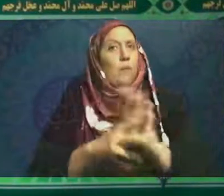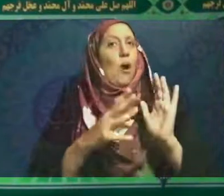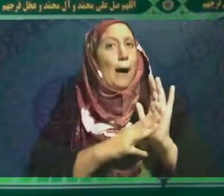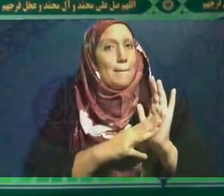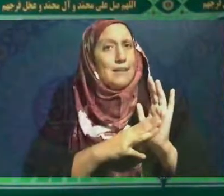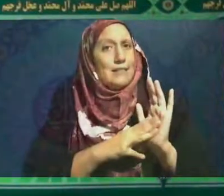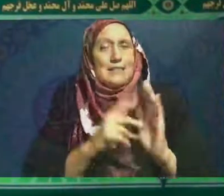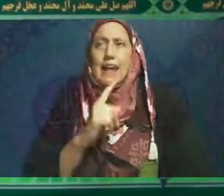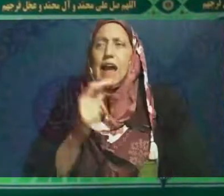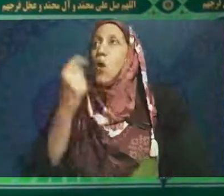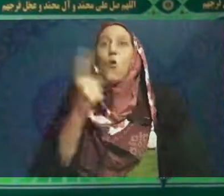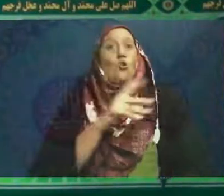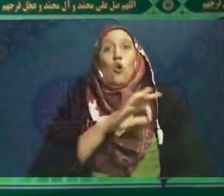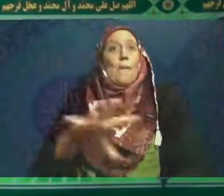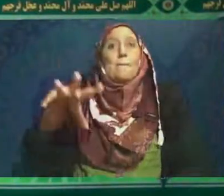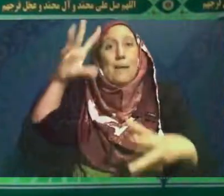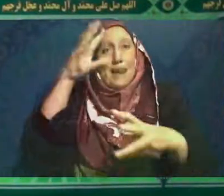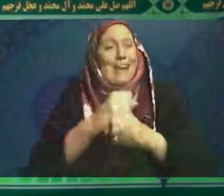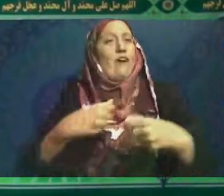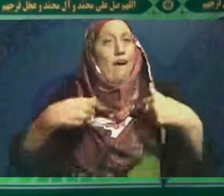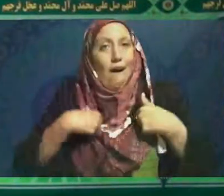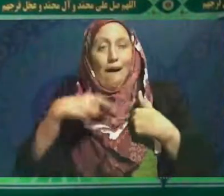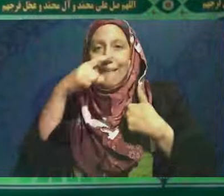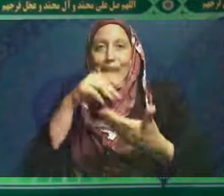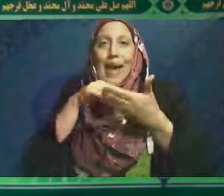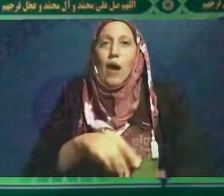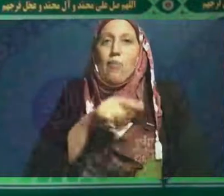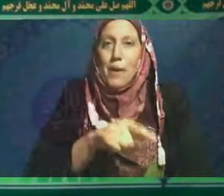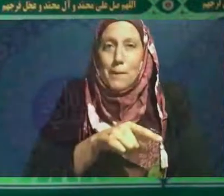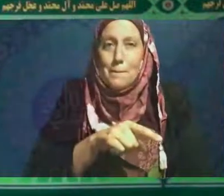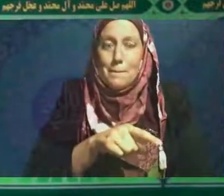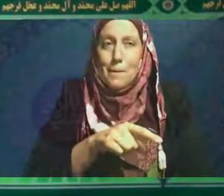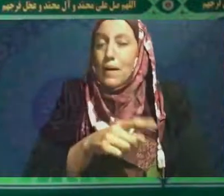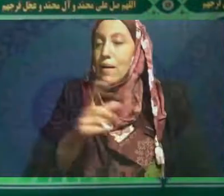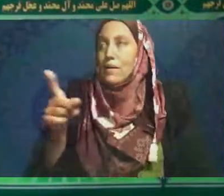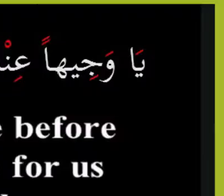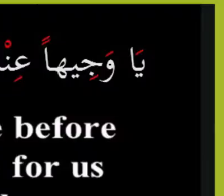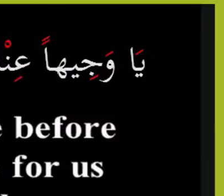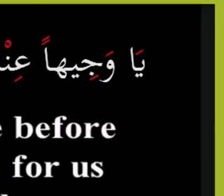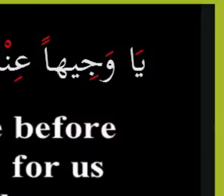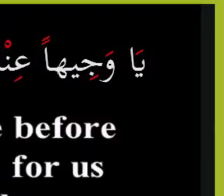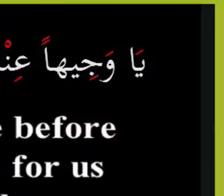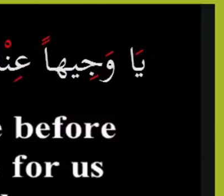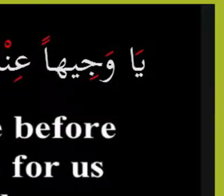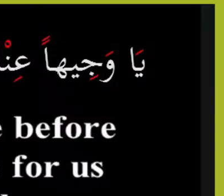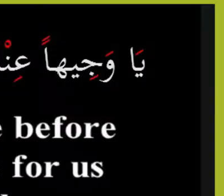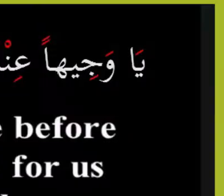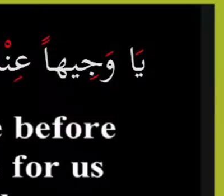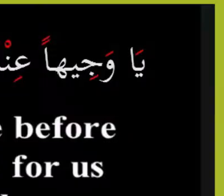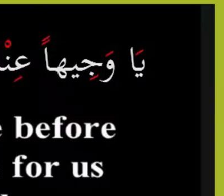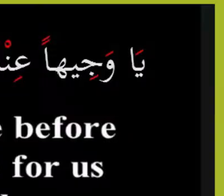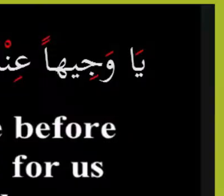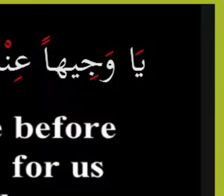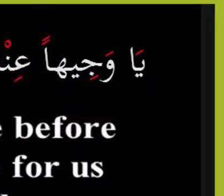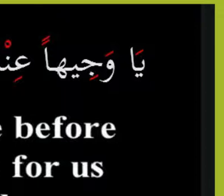dua tawassul inshallah soon. It's dua tawassul, but in that dua tawassul, we say, "Ya wajihan inda Allah, ishfa'